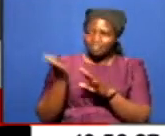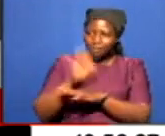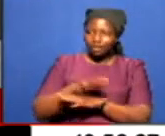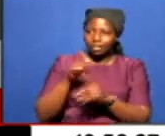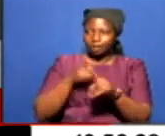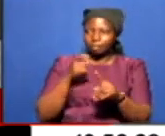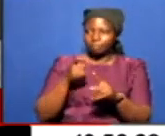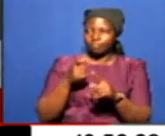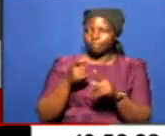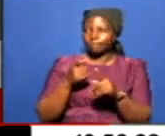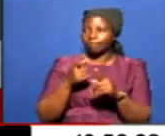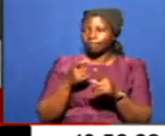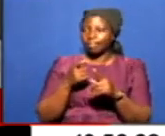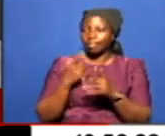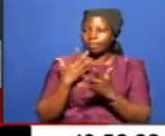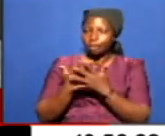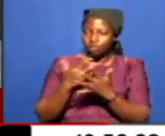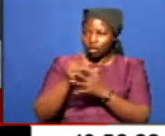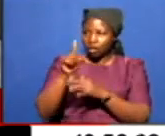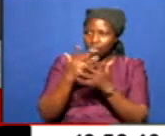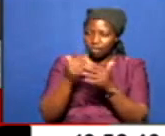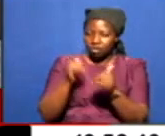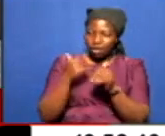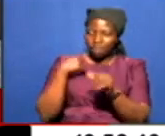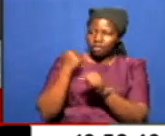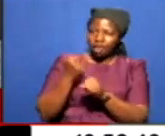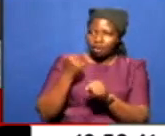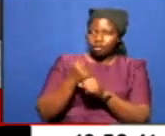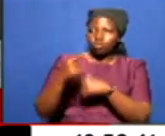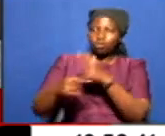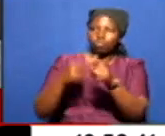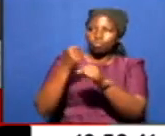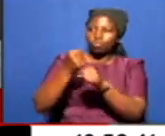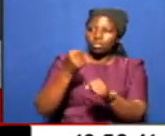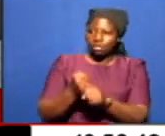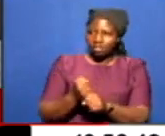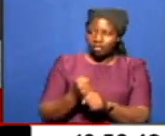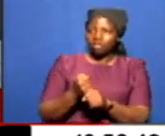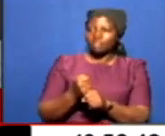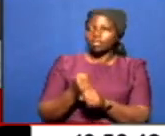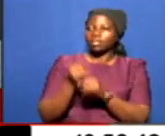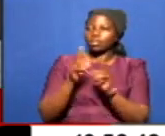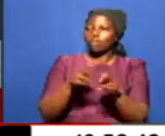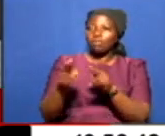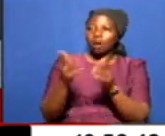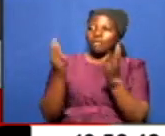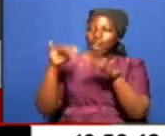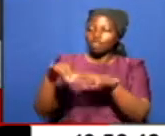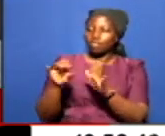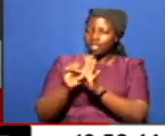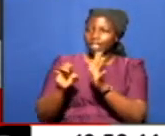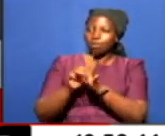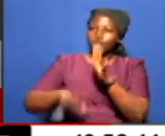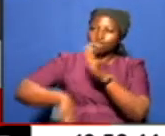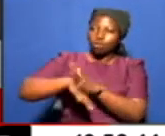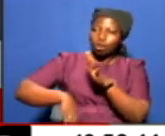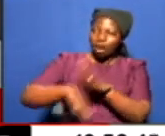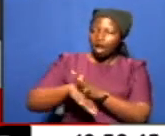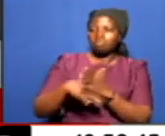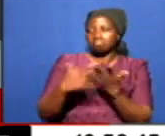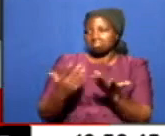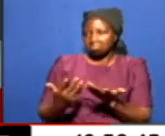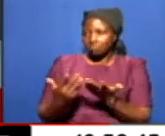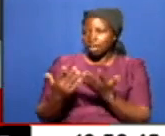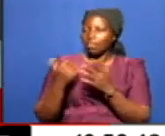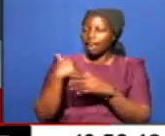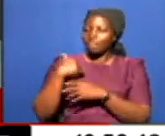we have done and keep doing is to organize common events, like mm-hmm. I mentioned, the soccer plays. Yes. And we have had a number